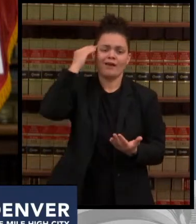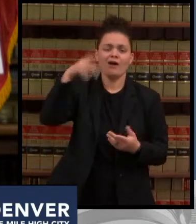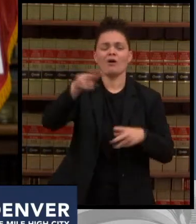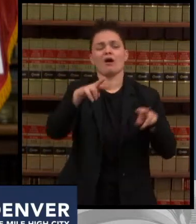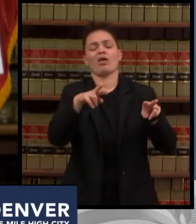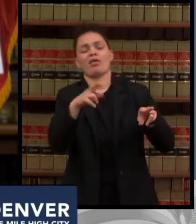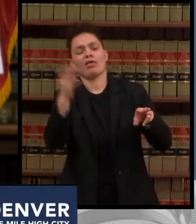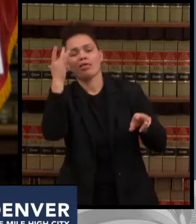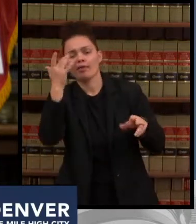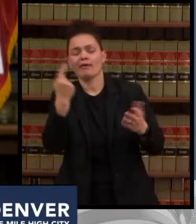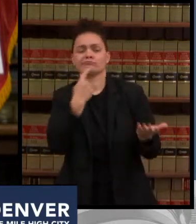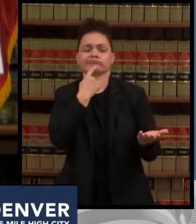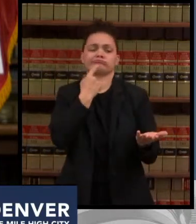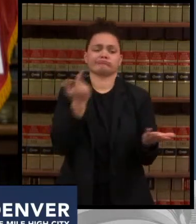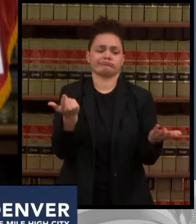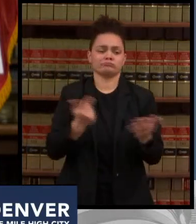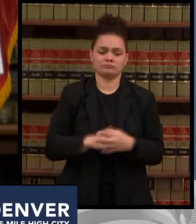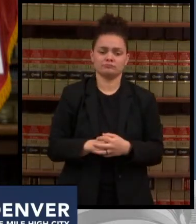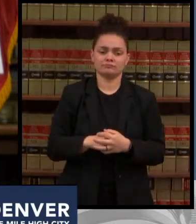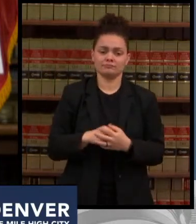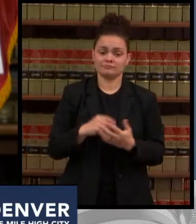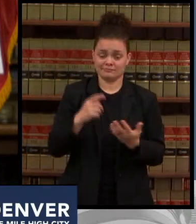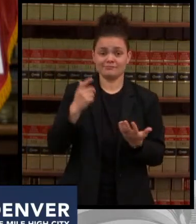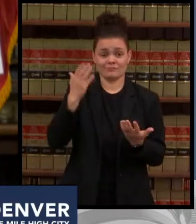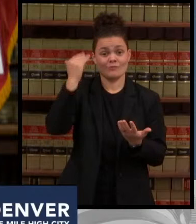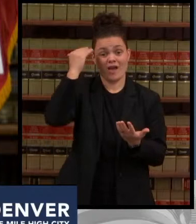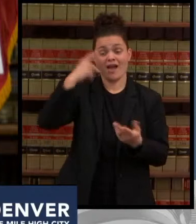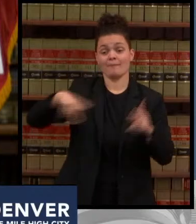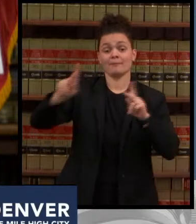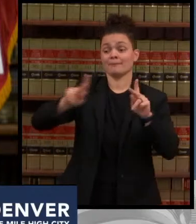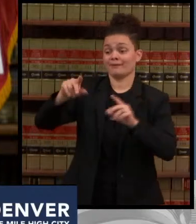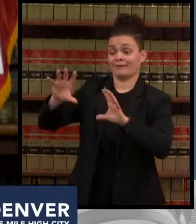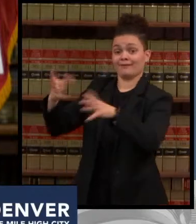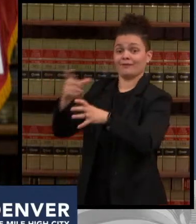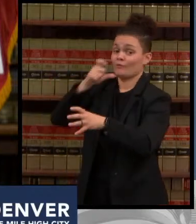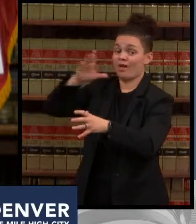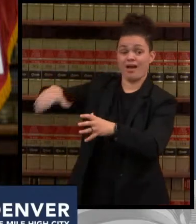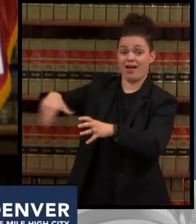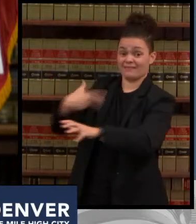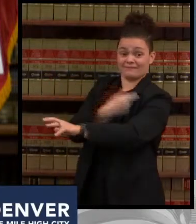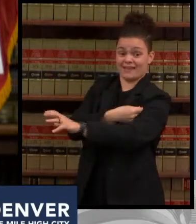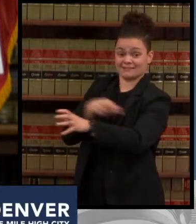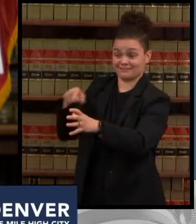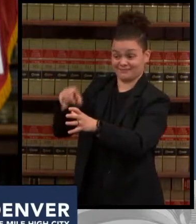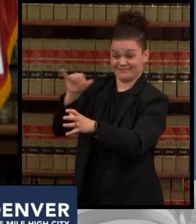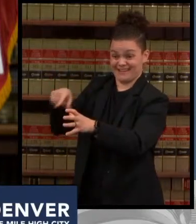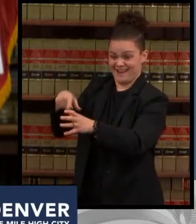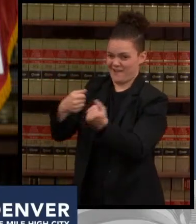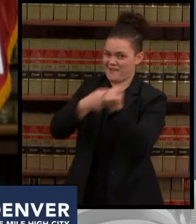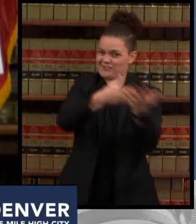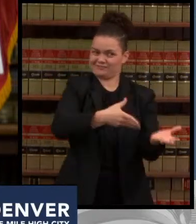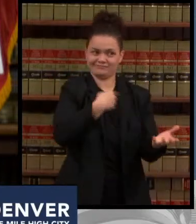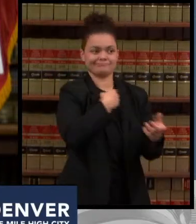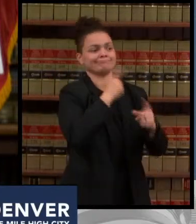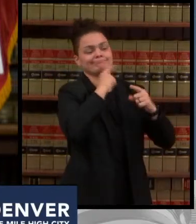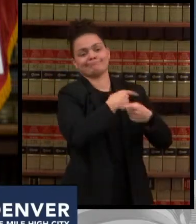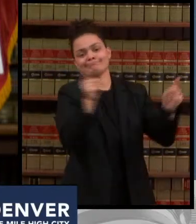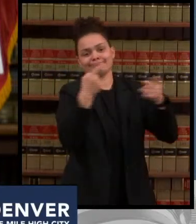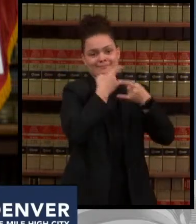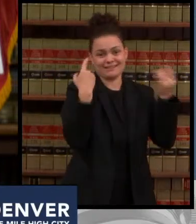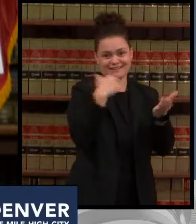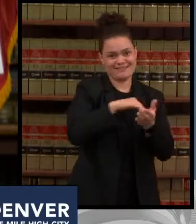vaccinated residents. And I certainly share in that disappointment because I know a lot of work has gone into getting us to where we